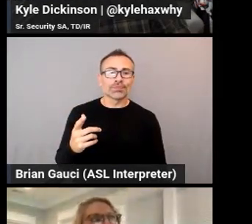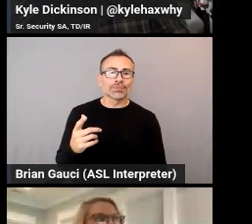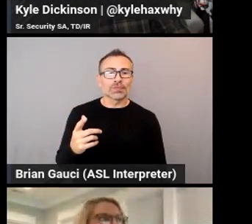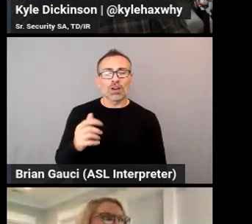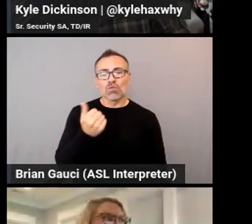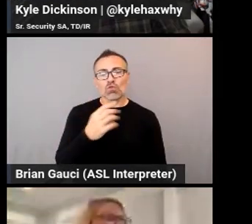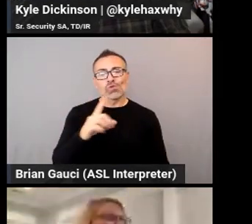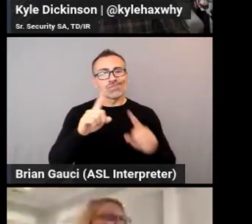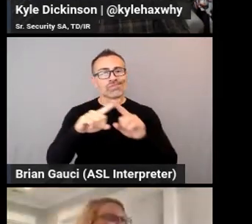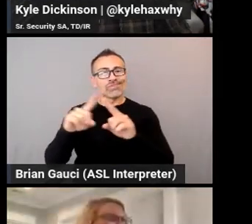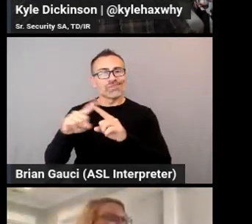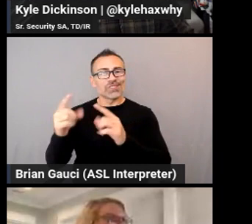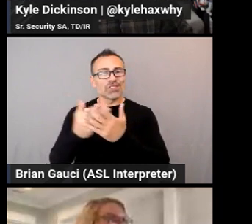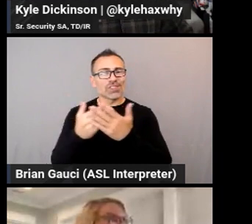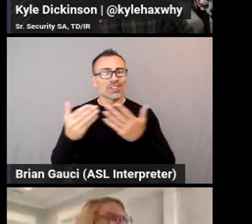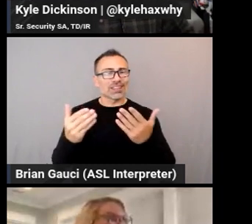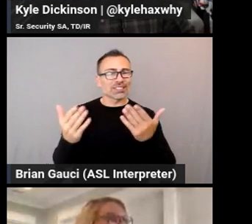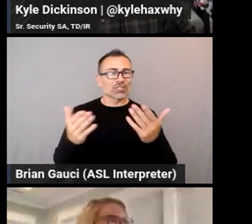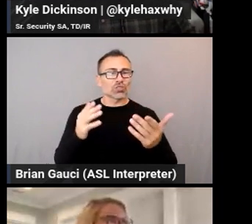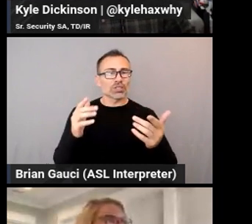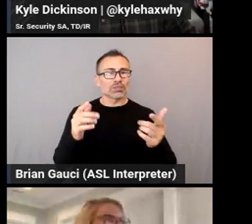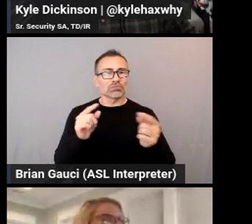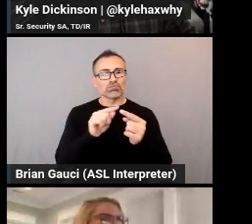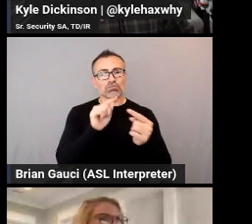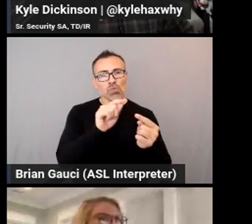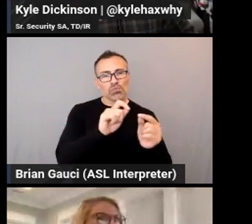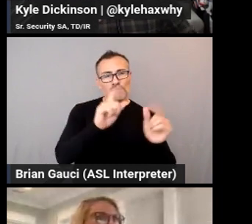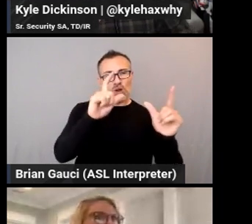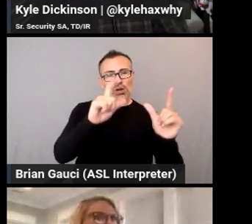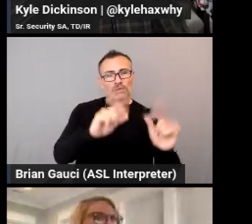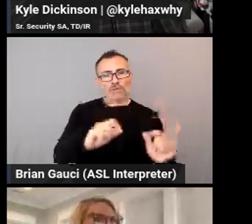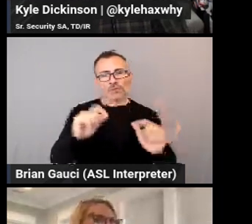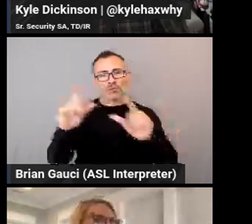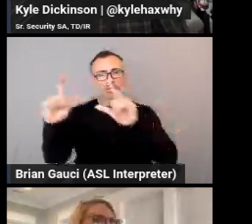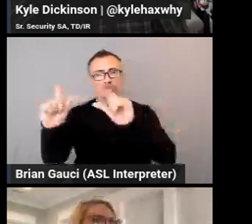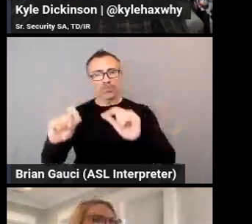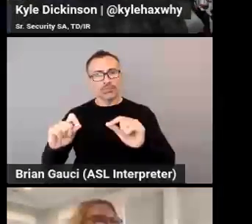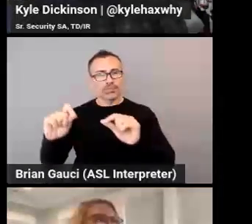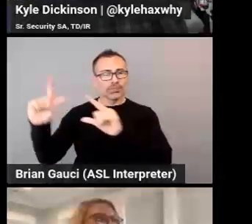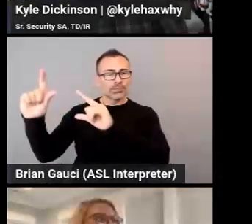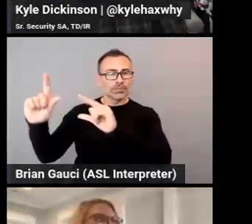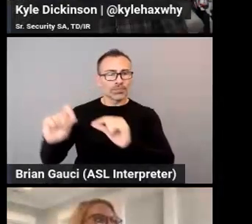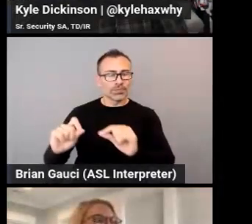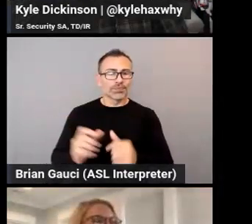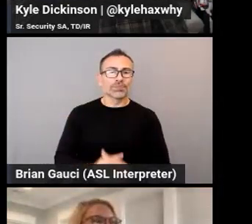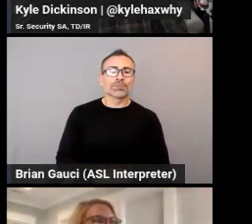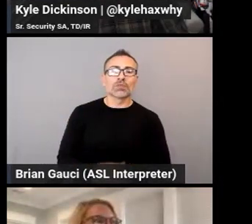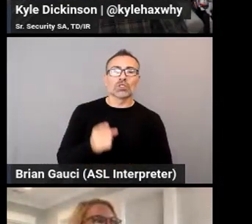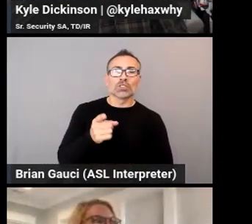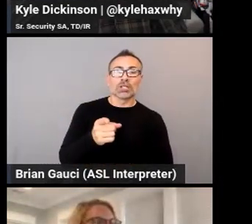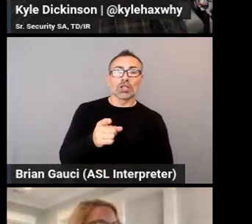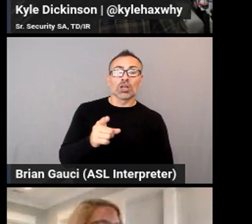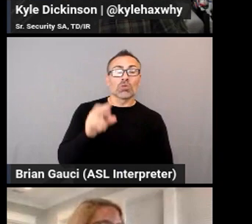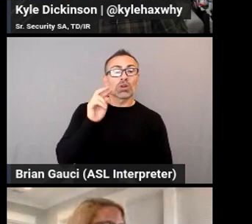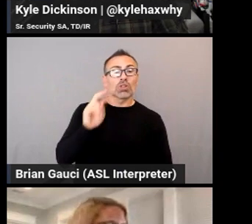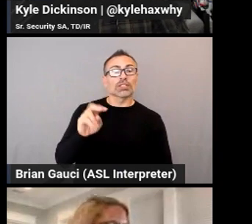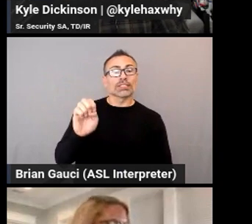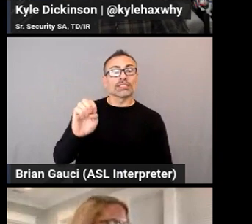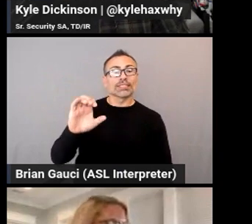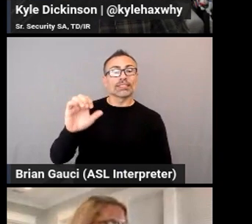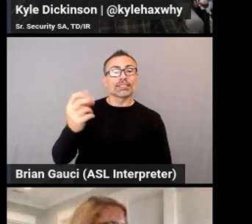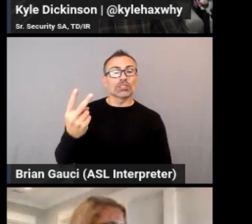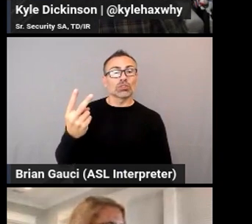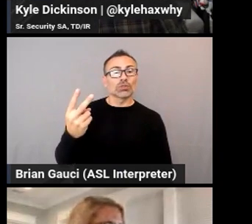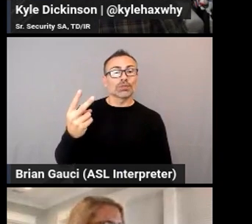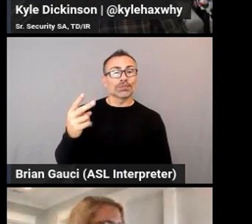items and entities. So from here, we can look at this EC2 instance.